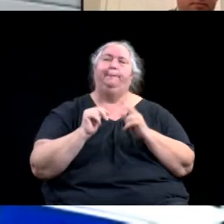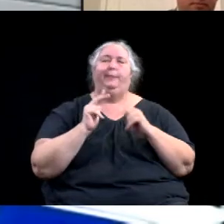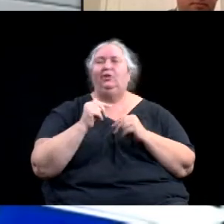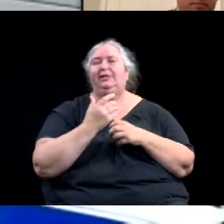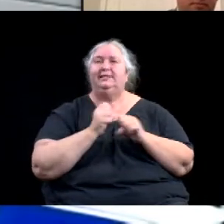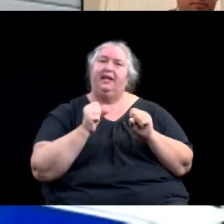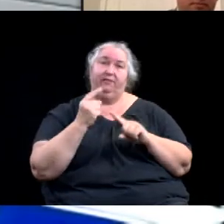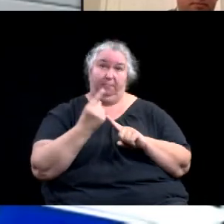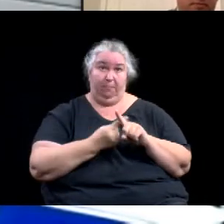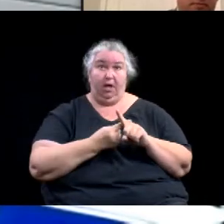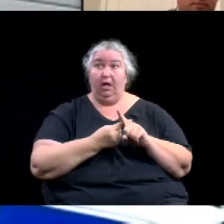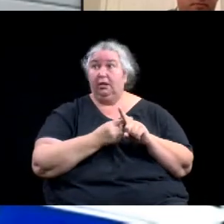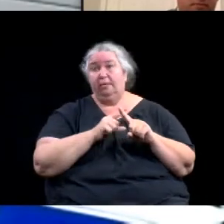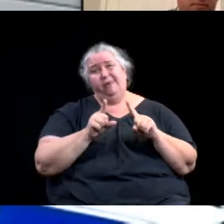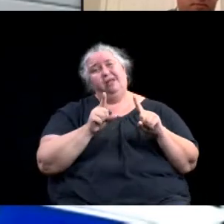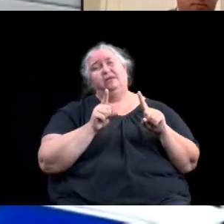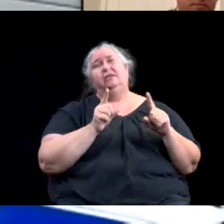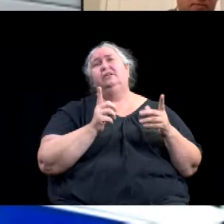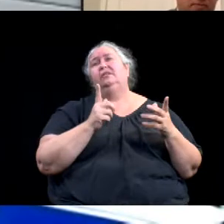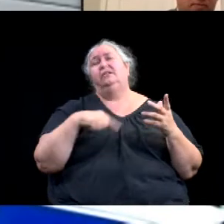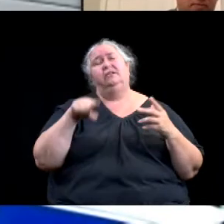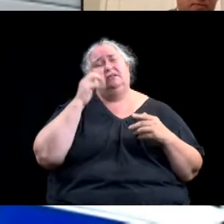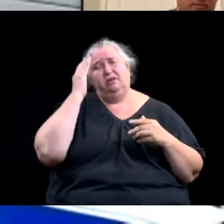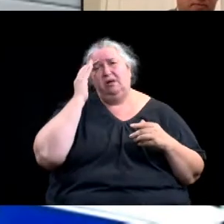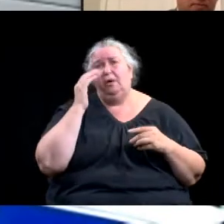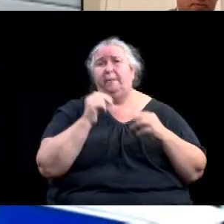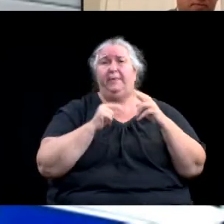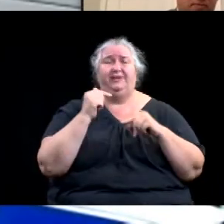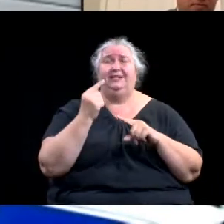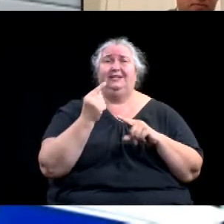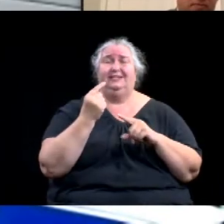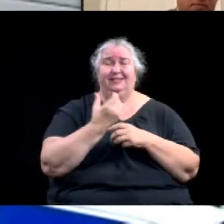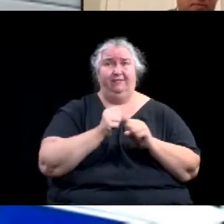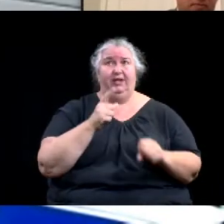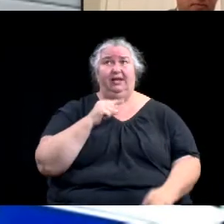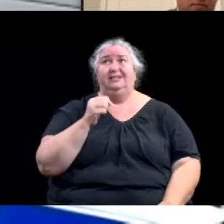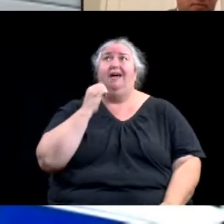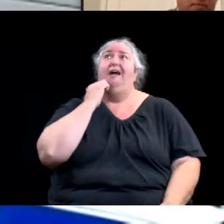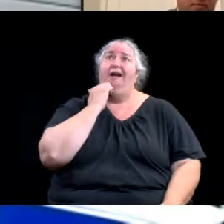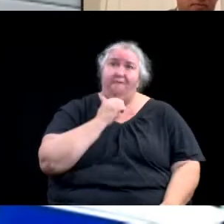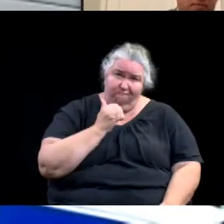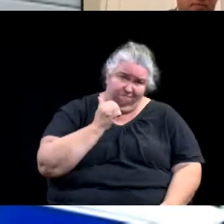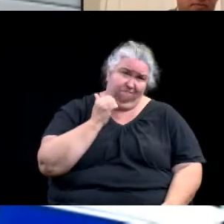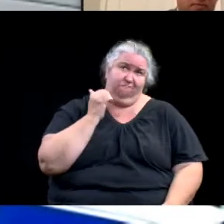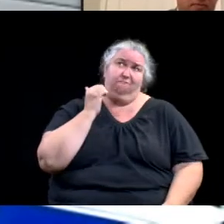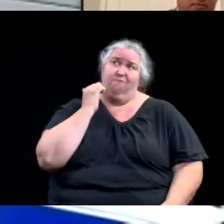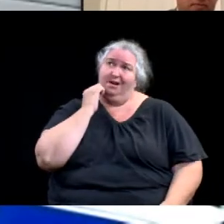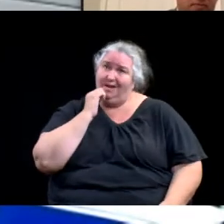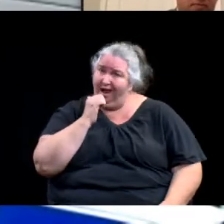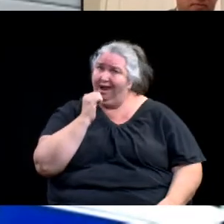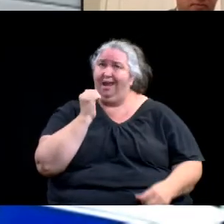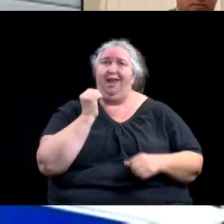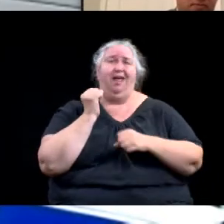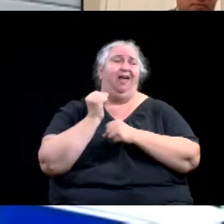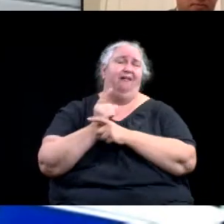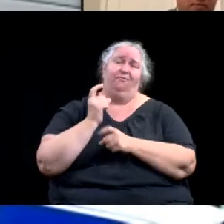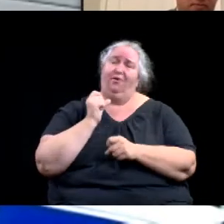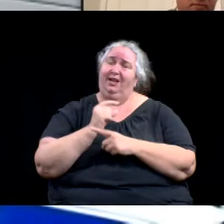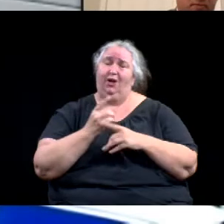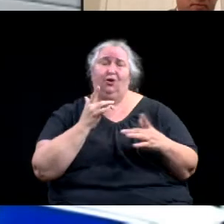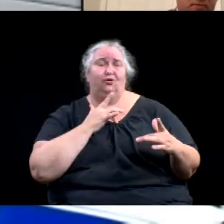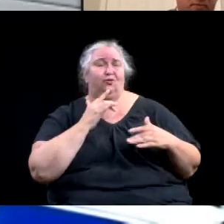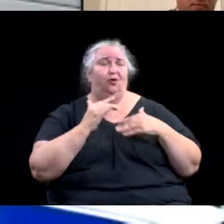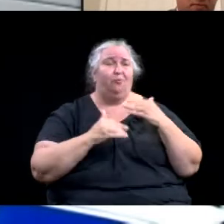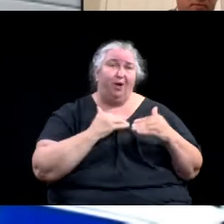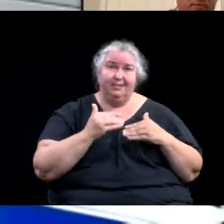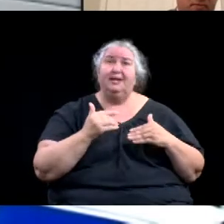and process. I do want to just let you know that the International Code Council that the city has adopted for years now,